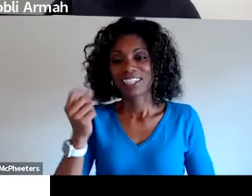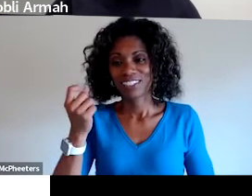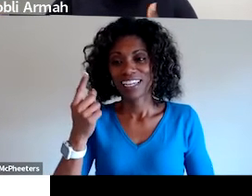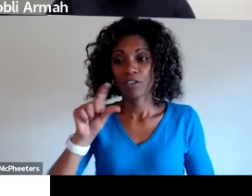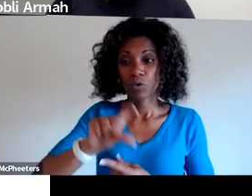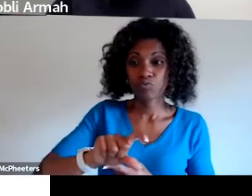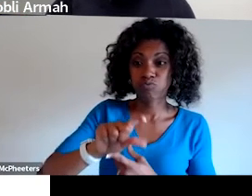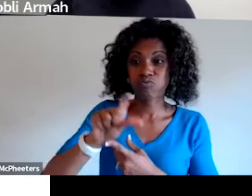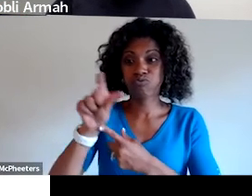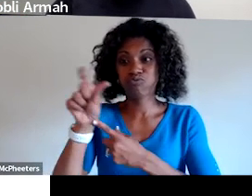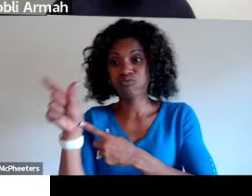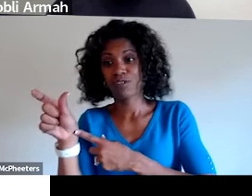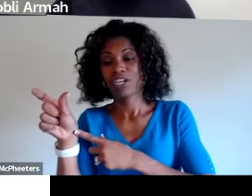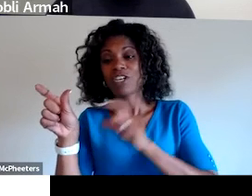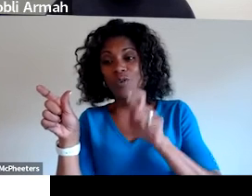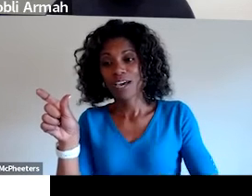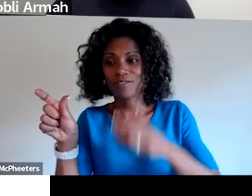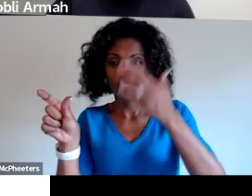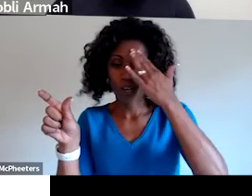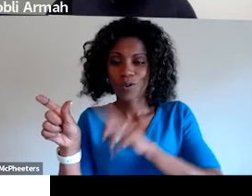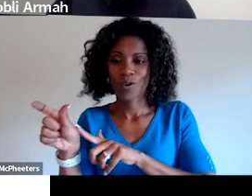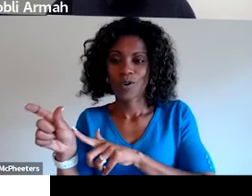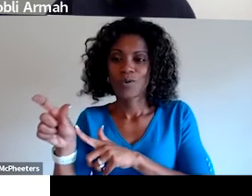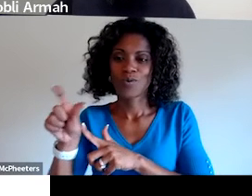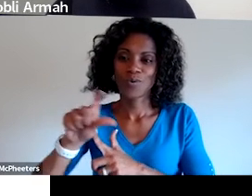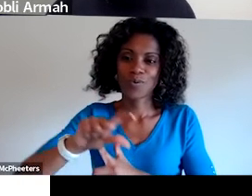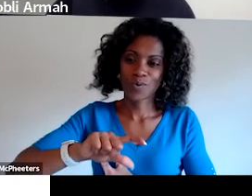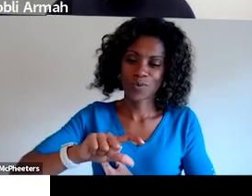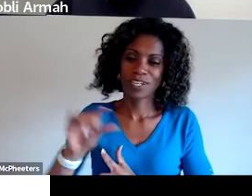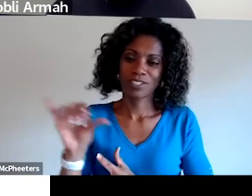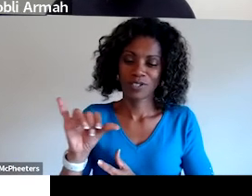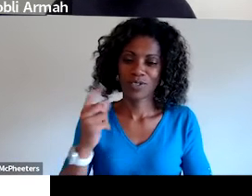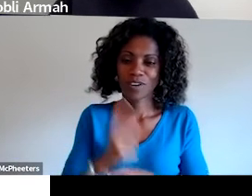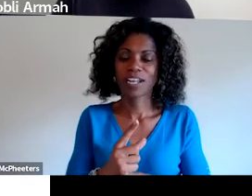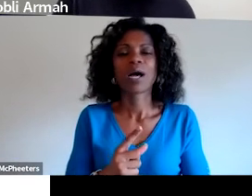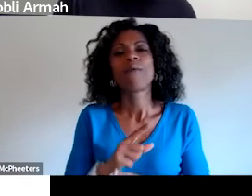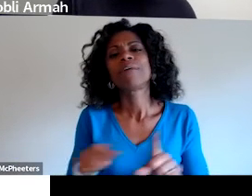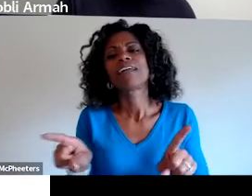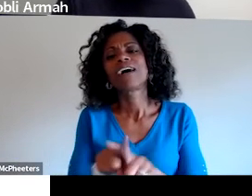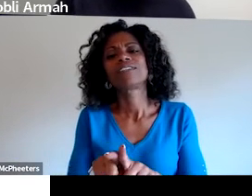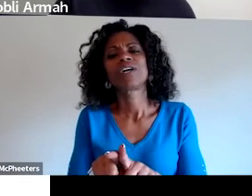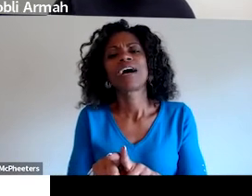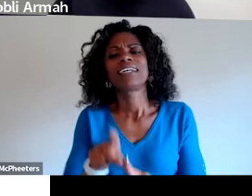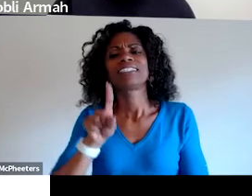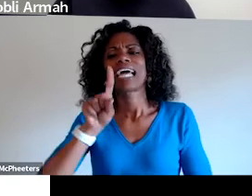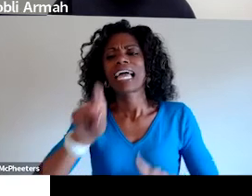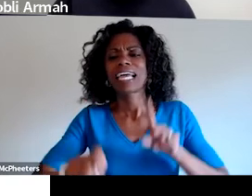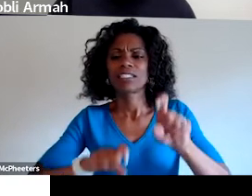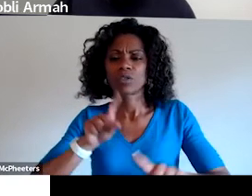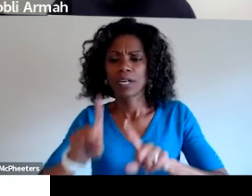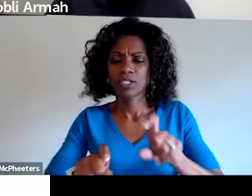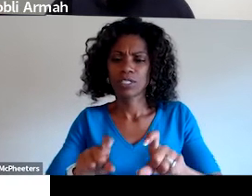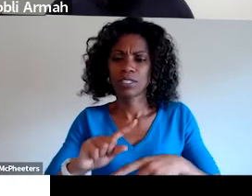down. But the other thing you can do to turn up the heat is just start asking questions about, how does our foundation's wealth origin